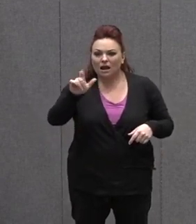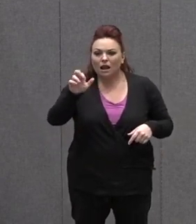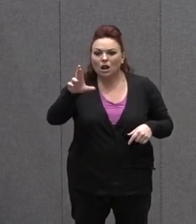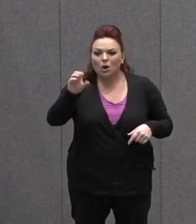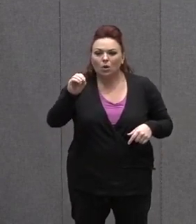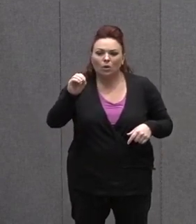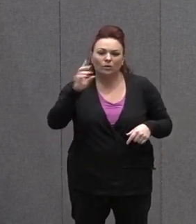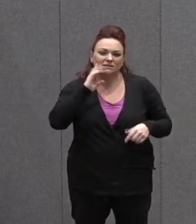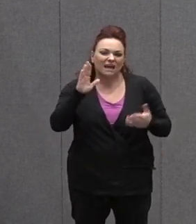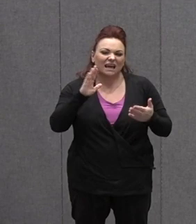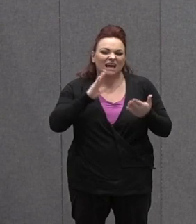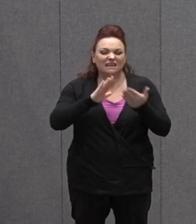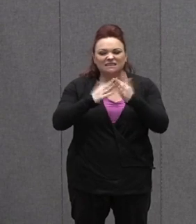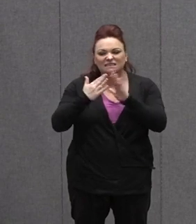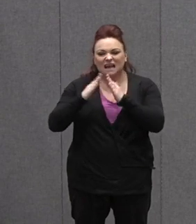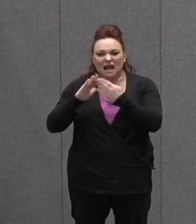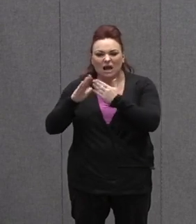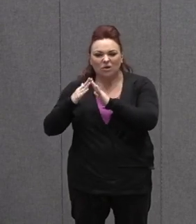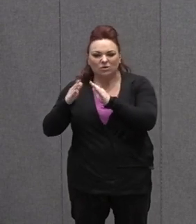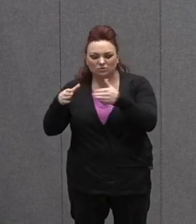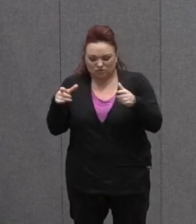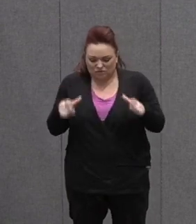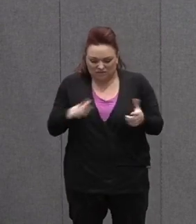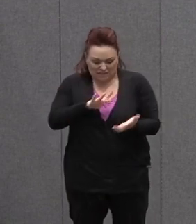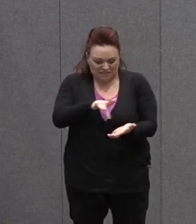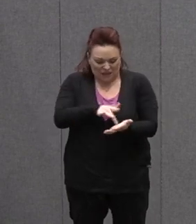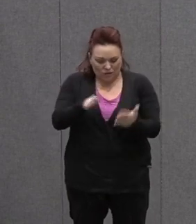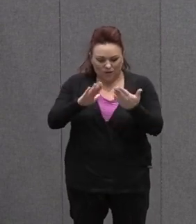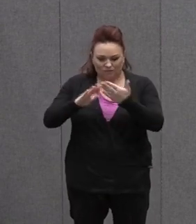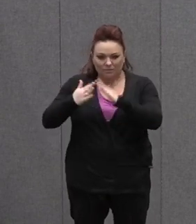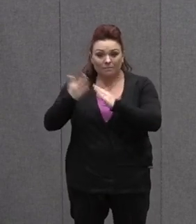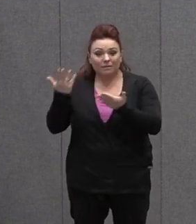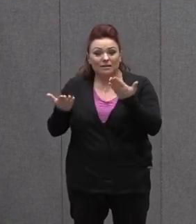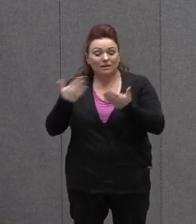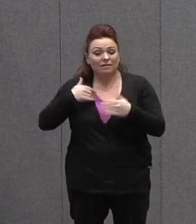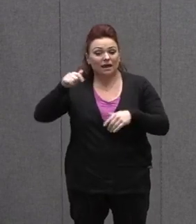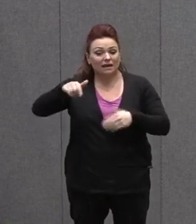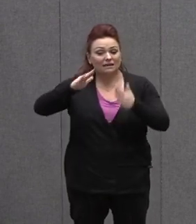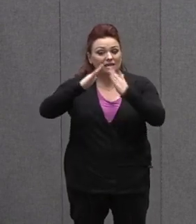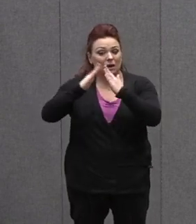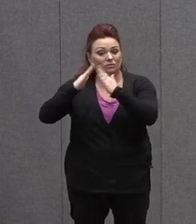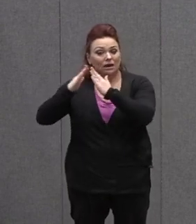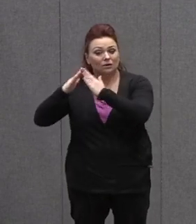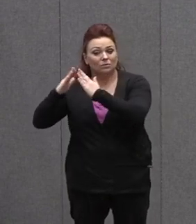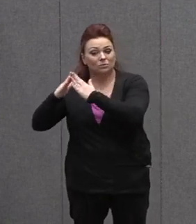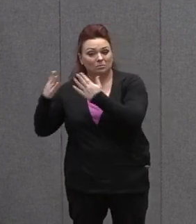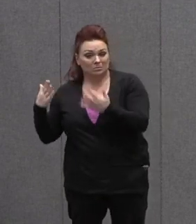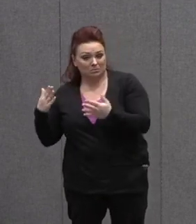the town square, maybe like downtown.